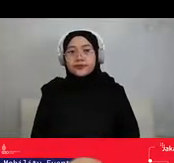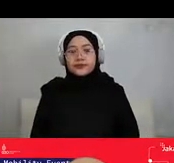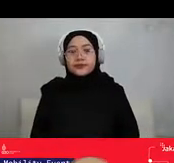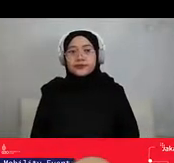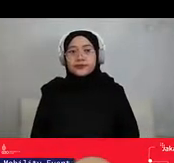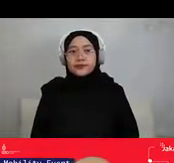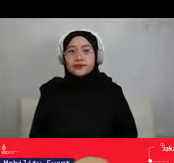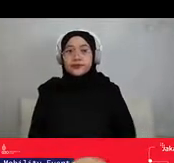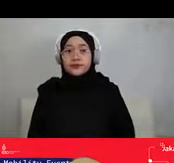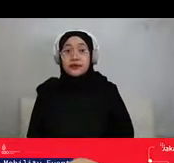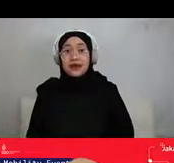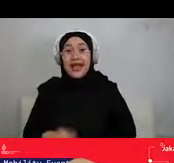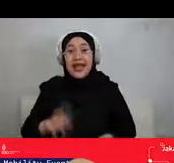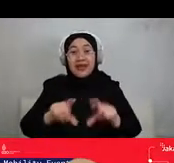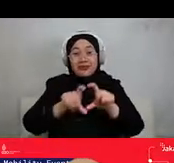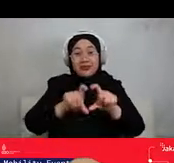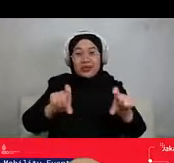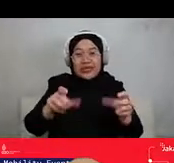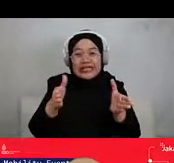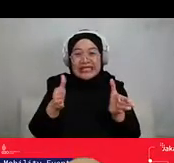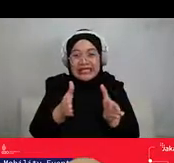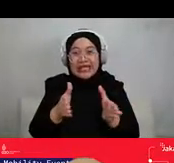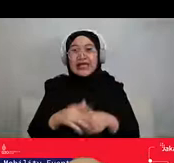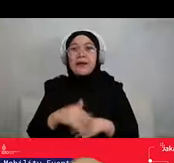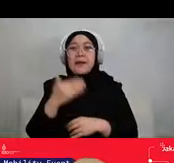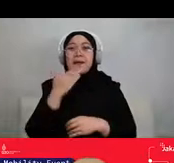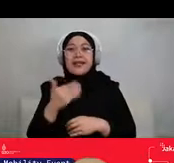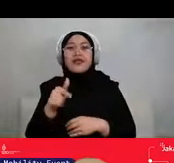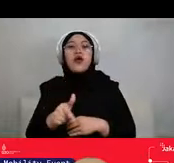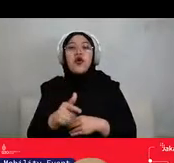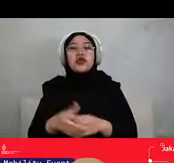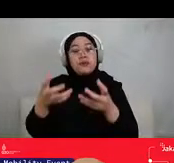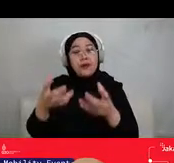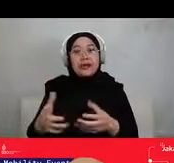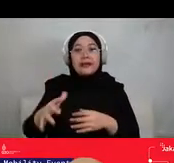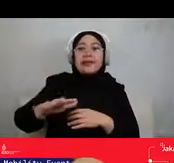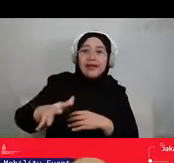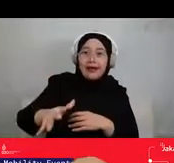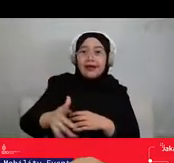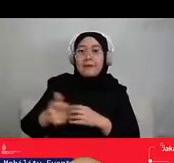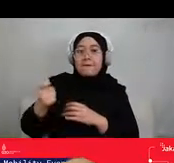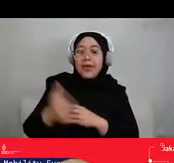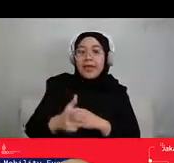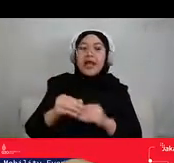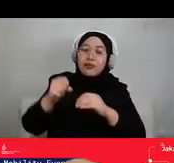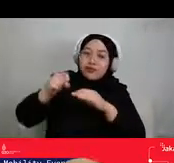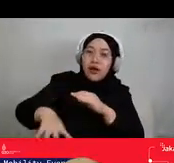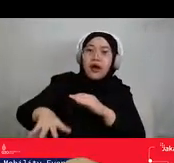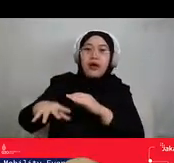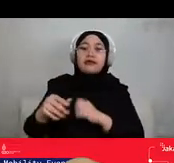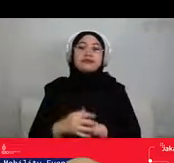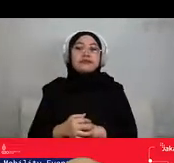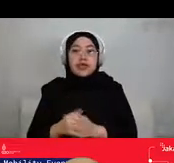the mass of the vehicle. And then the battery actually takes care of high power demands, just